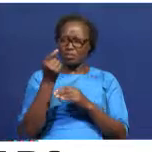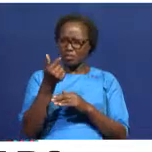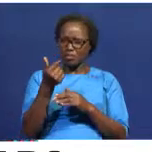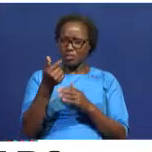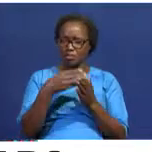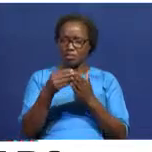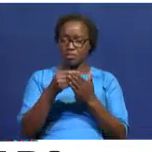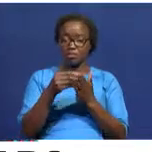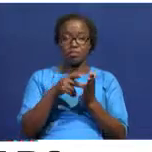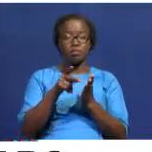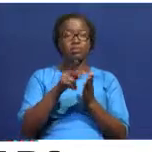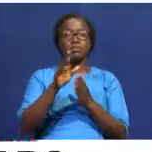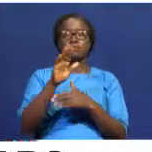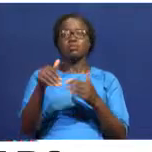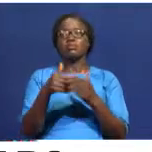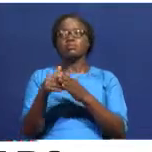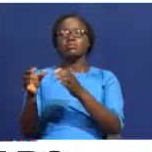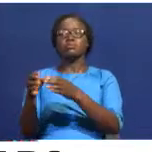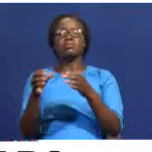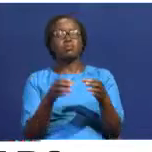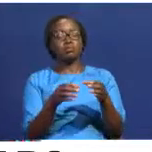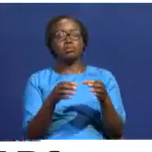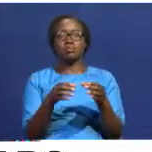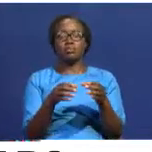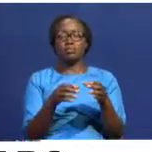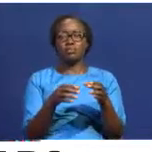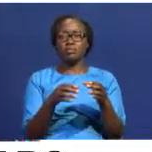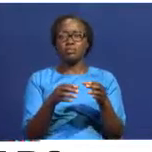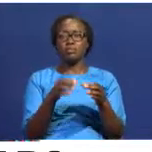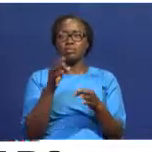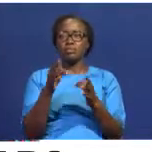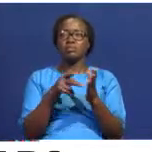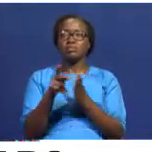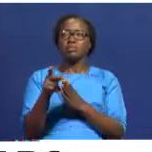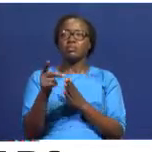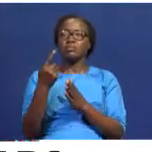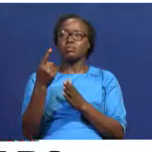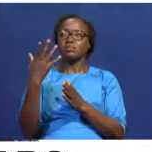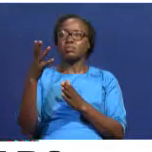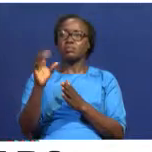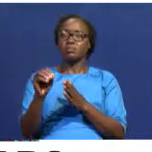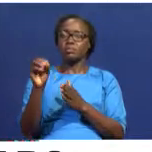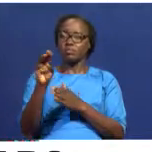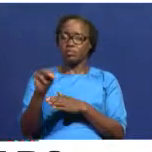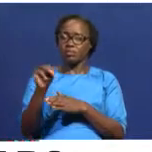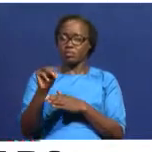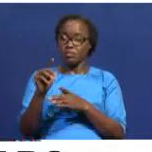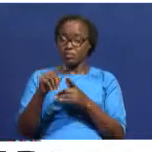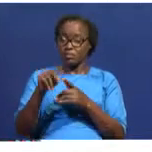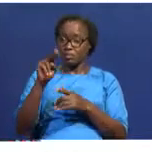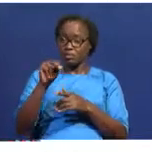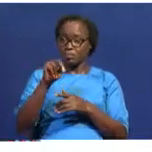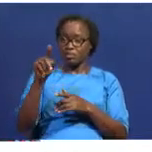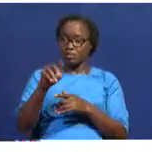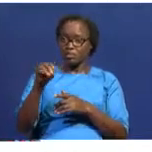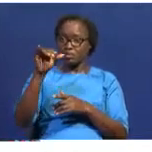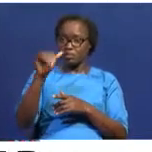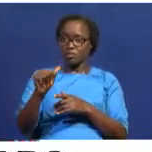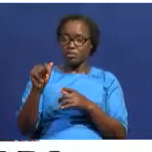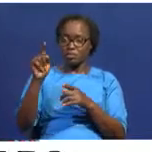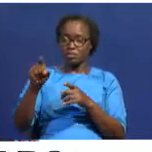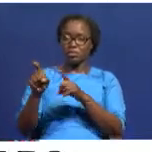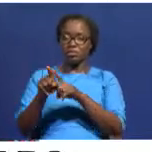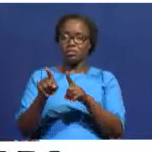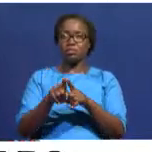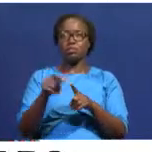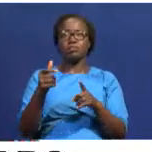amount that should be paid to all the companies. And if they have paid 150 million to Nzoia, they must also